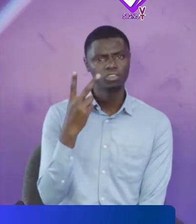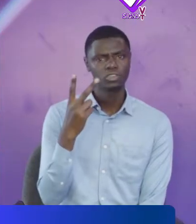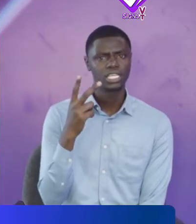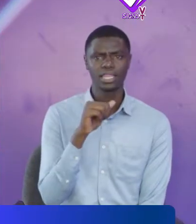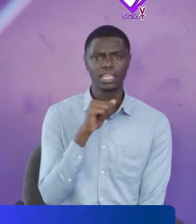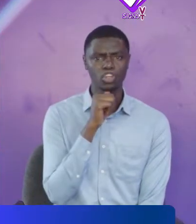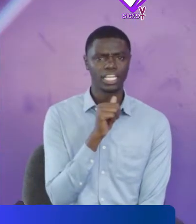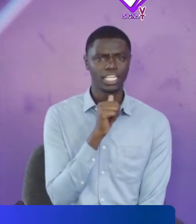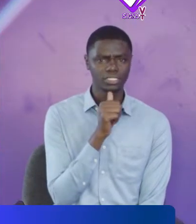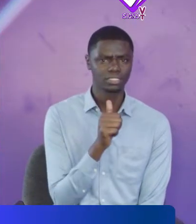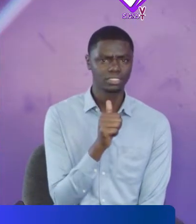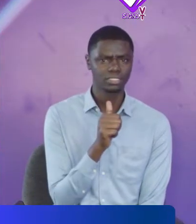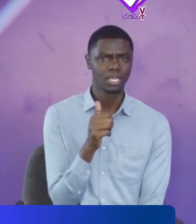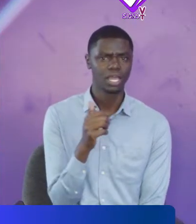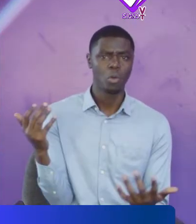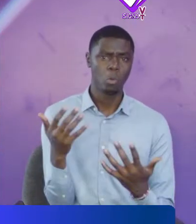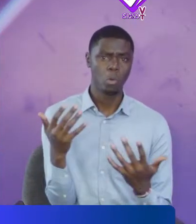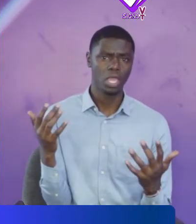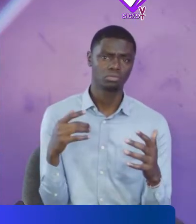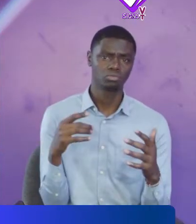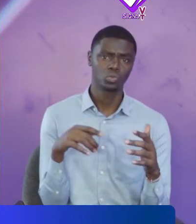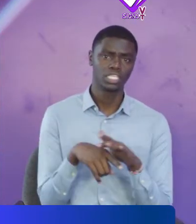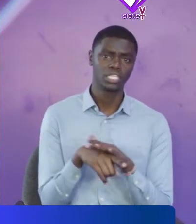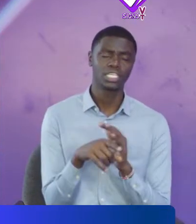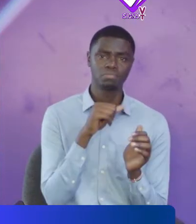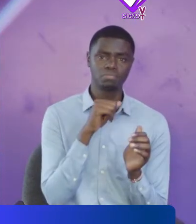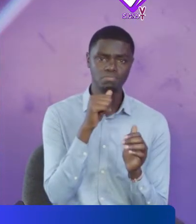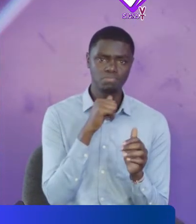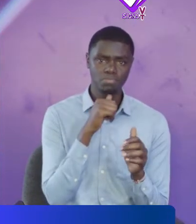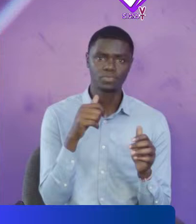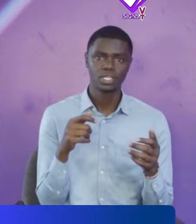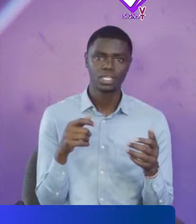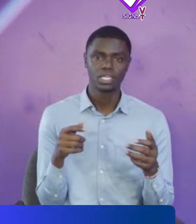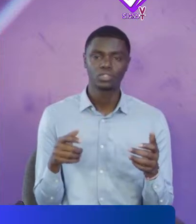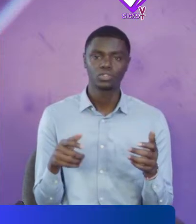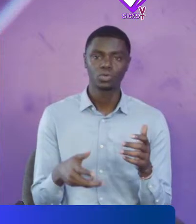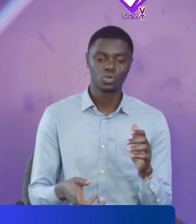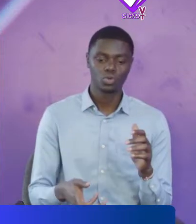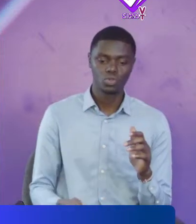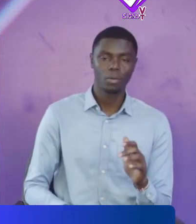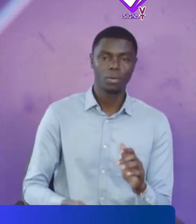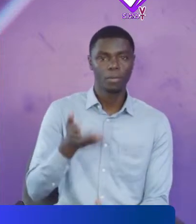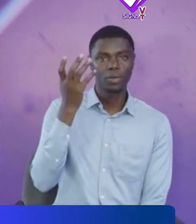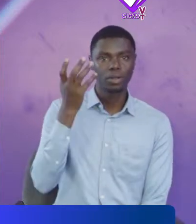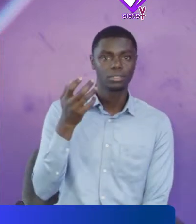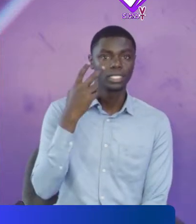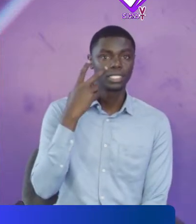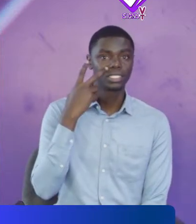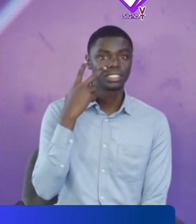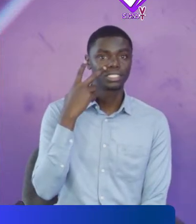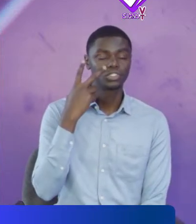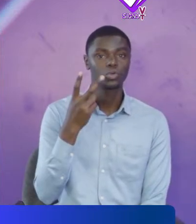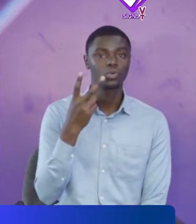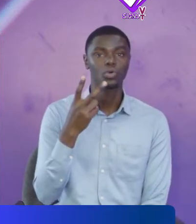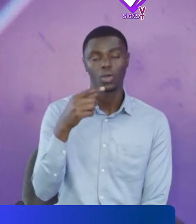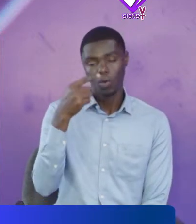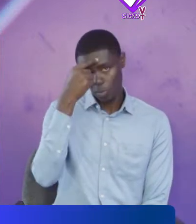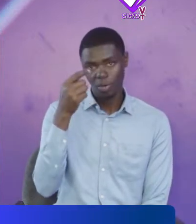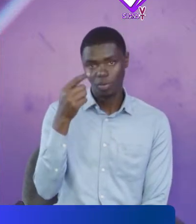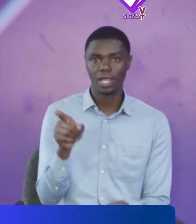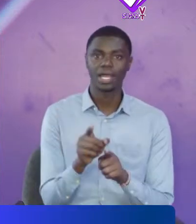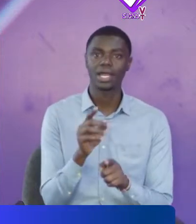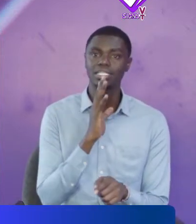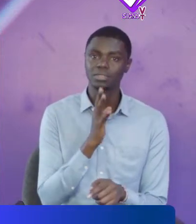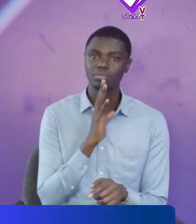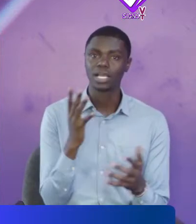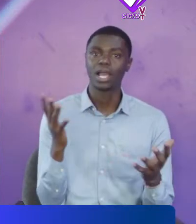toilet, whereby when you are going for a washroom, you pull up the upper one, Yes. and they showed Moses Wetangula there as a speaker, and where the